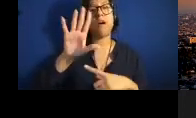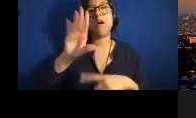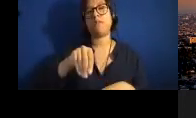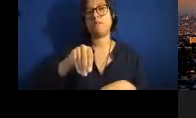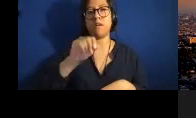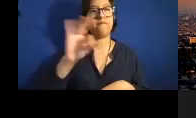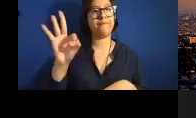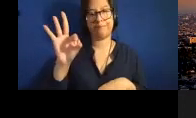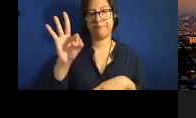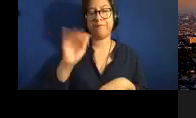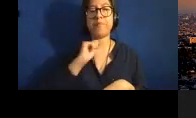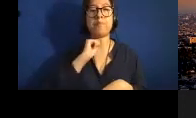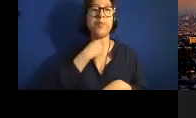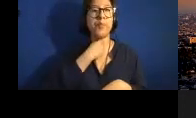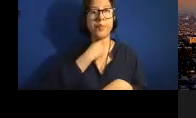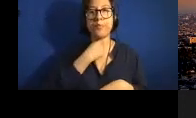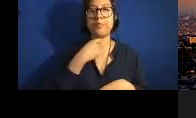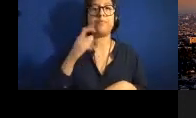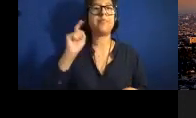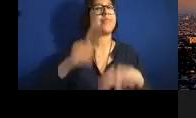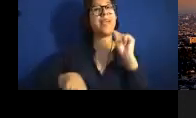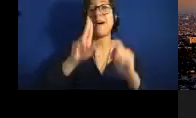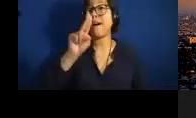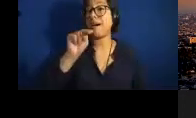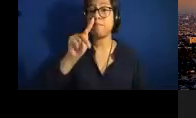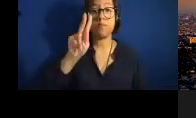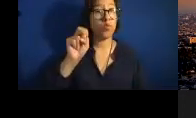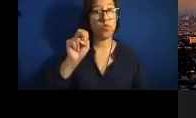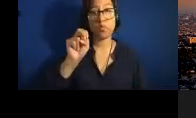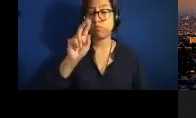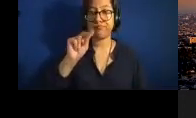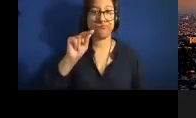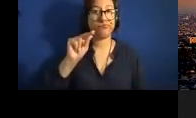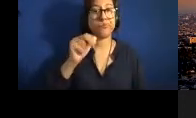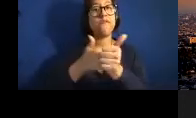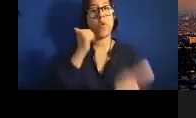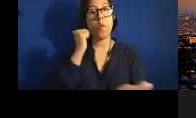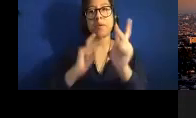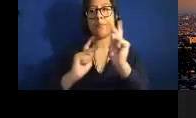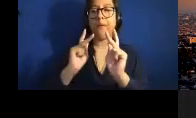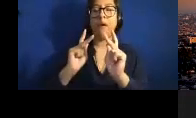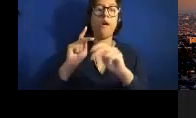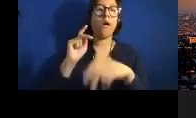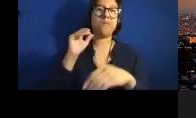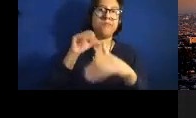mute. Folks will not be able to unmute themselves. That's just to avoid folks coming in, screaming,